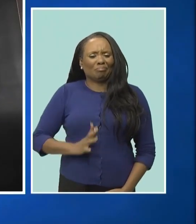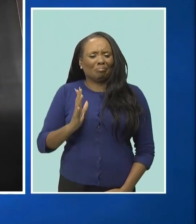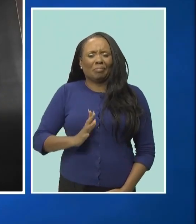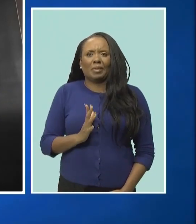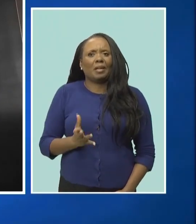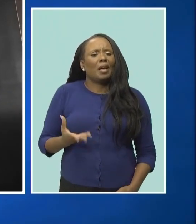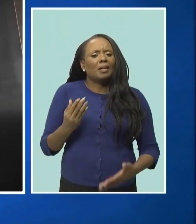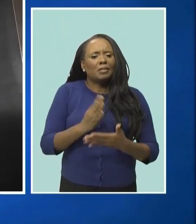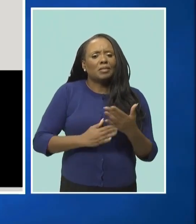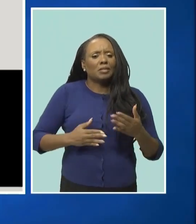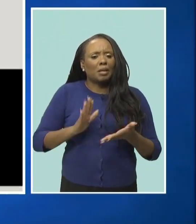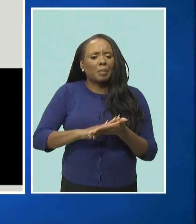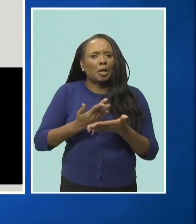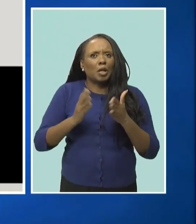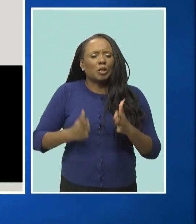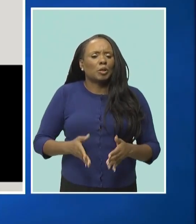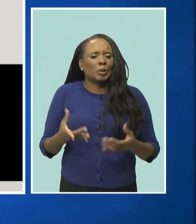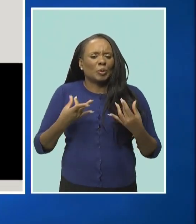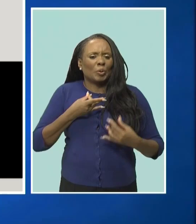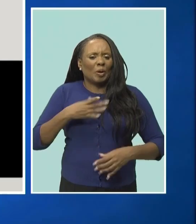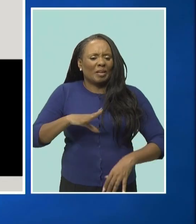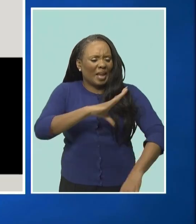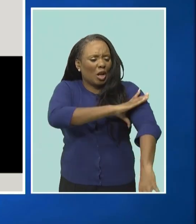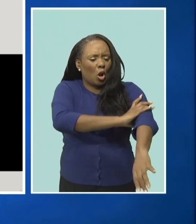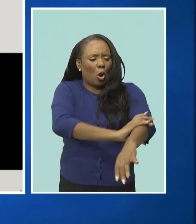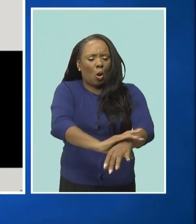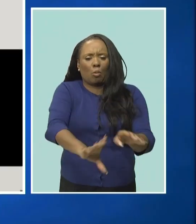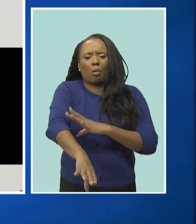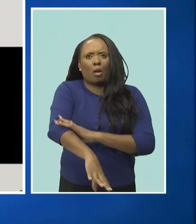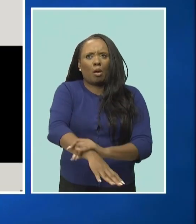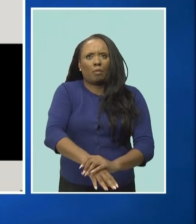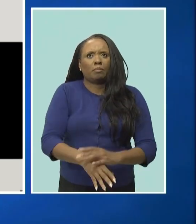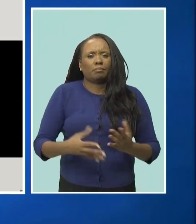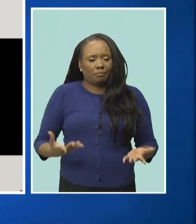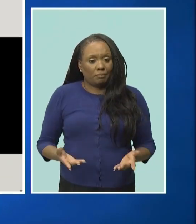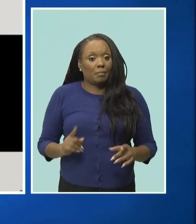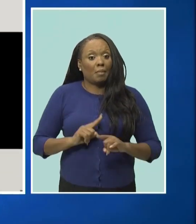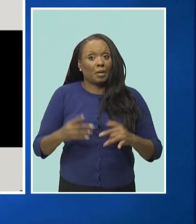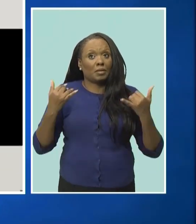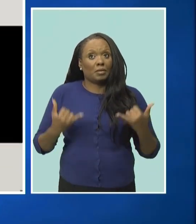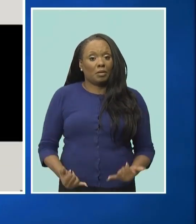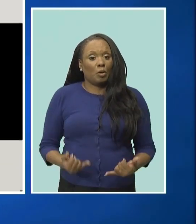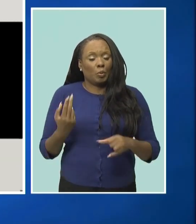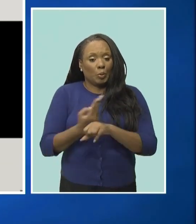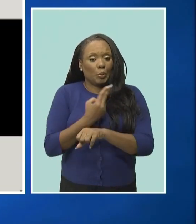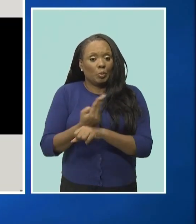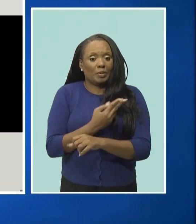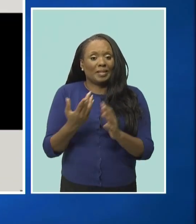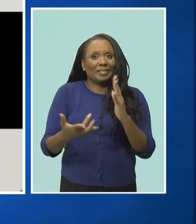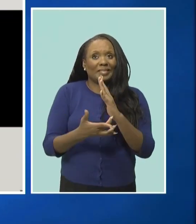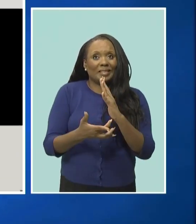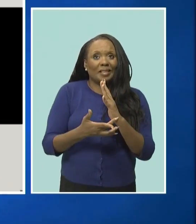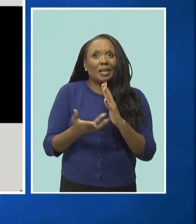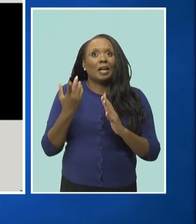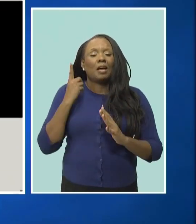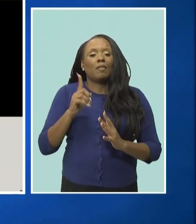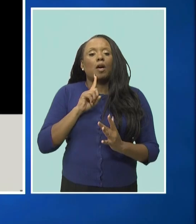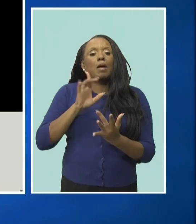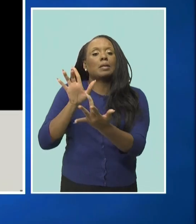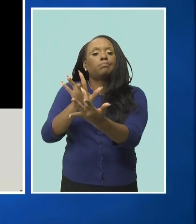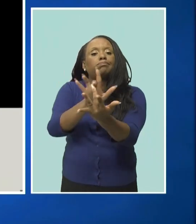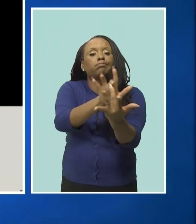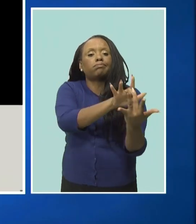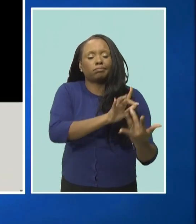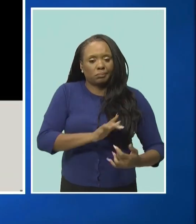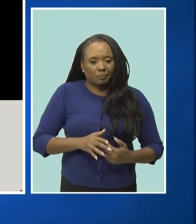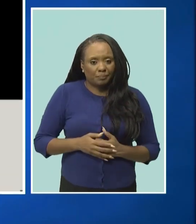the long sleeve as well. And that's not all. He's taken advantage of technology to reach more markets.